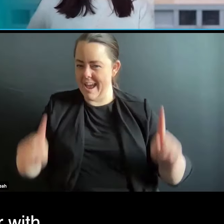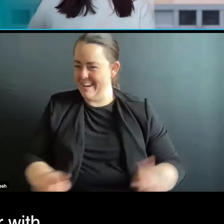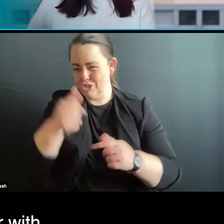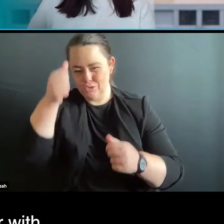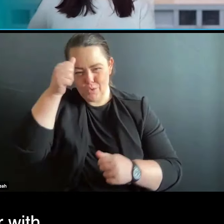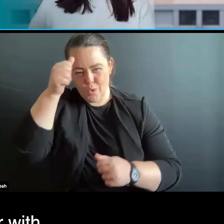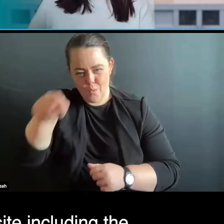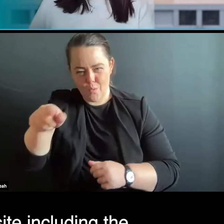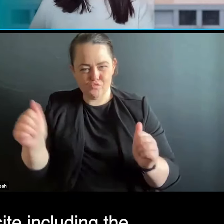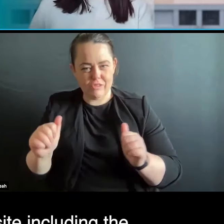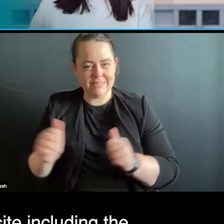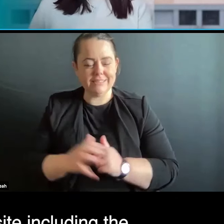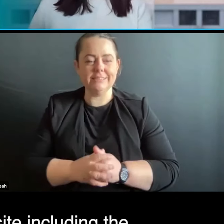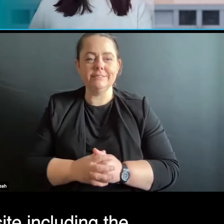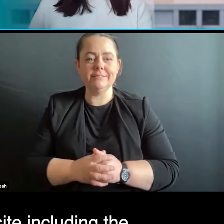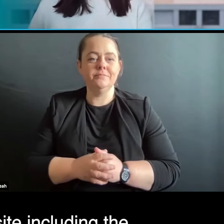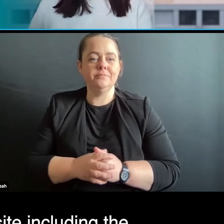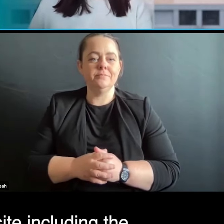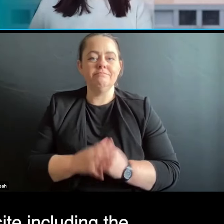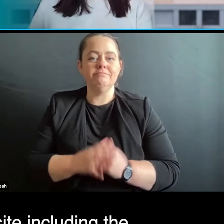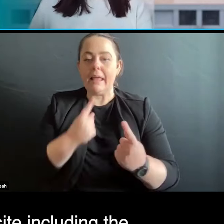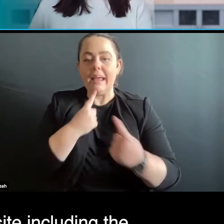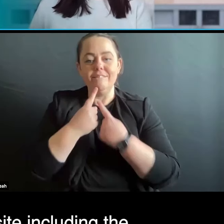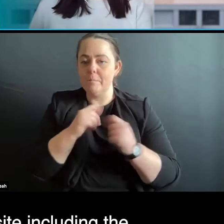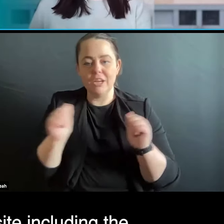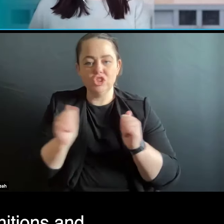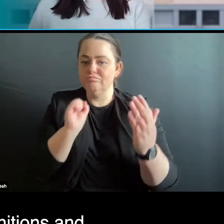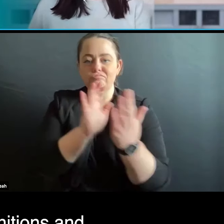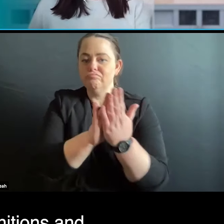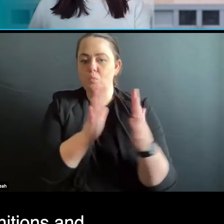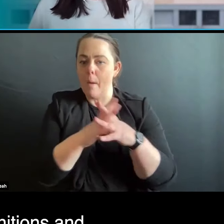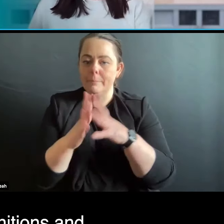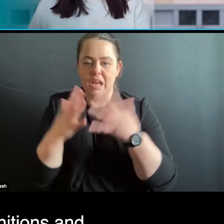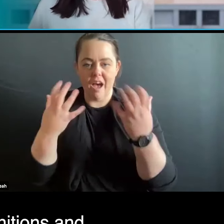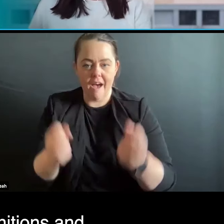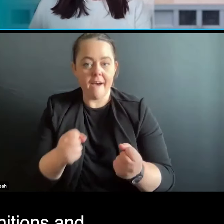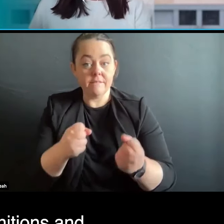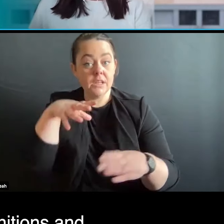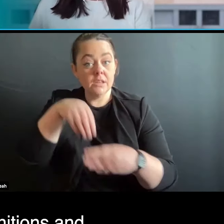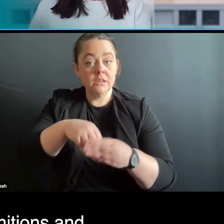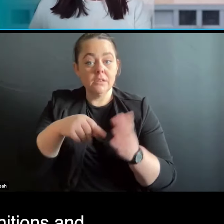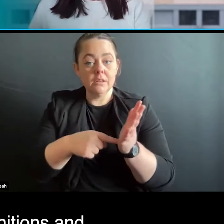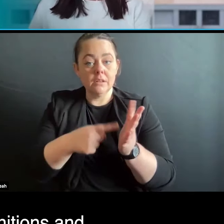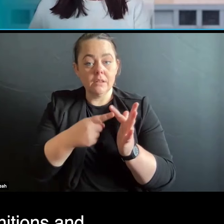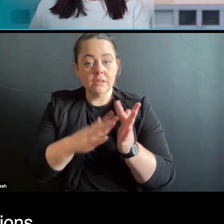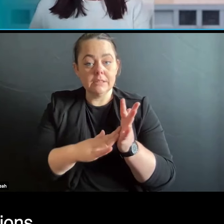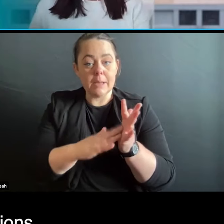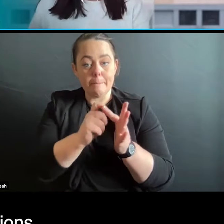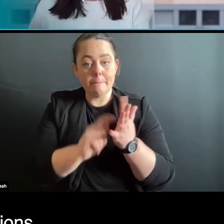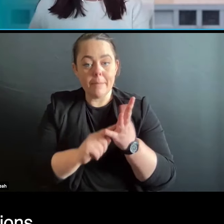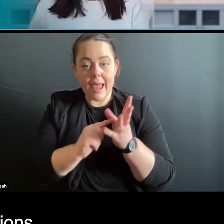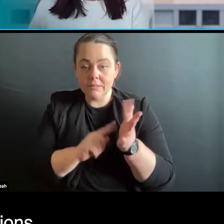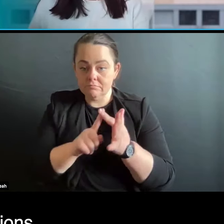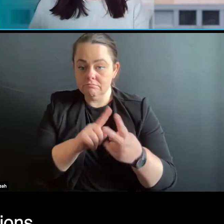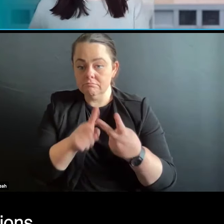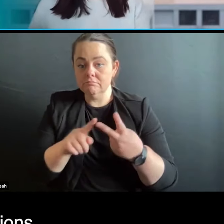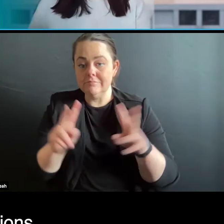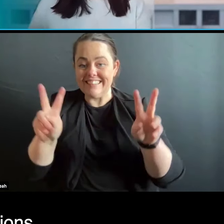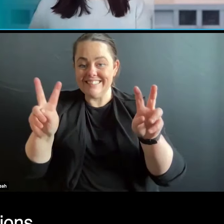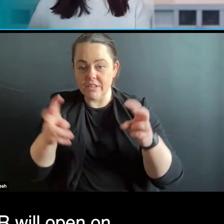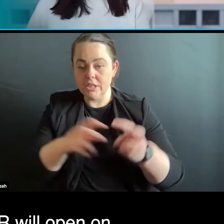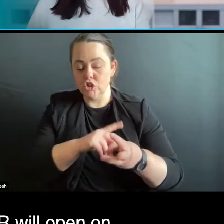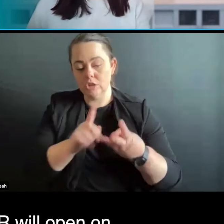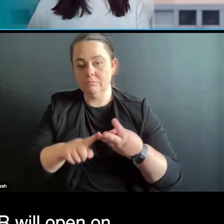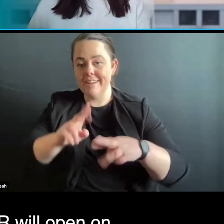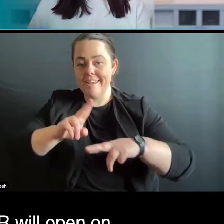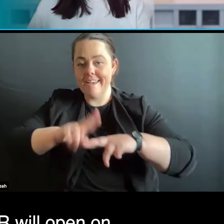with. Information is already on the website, including the template for both forms, definitions, and frequently asked questions.